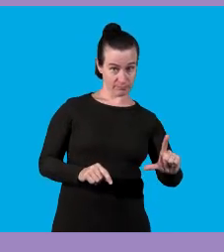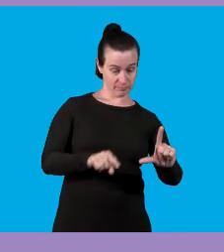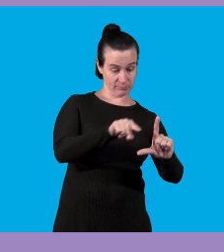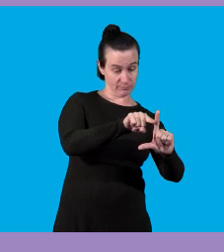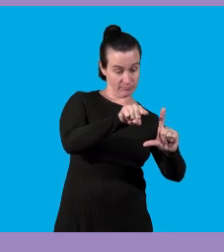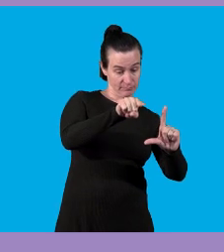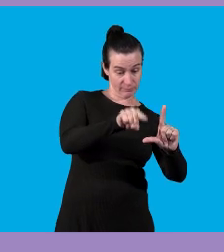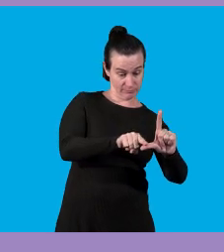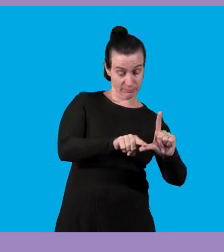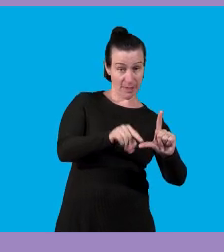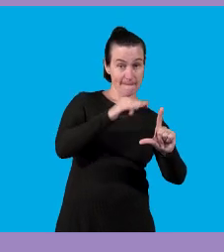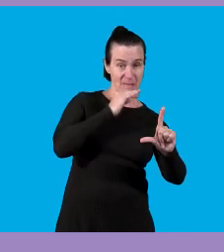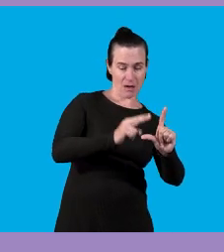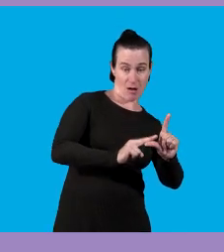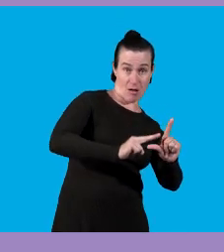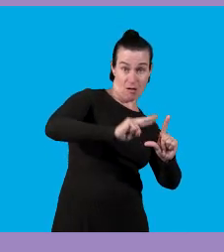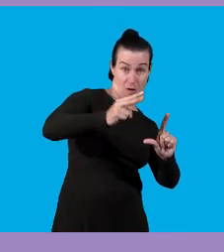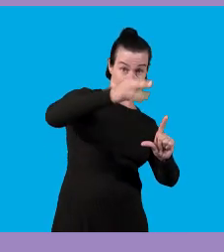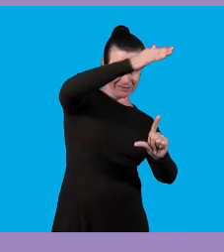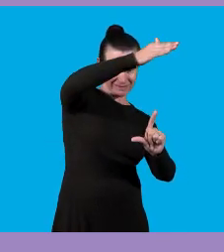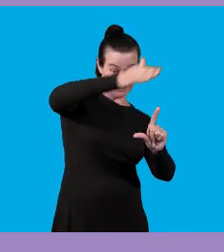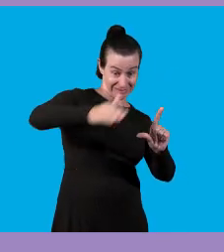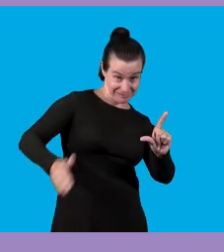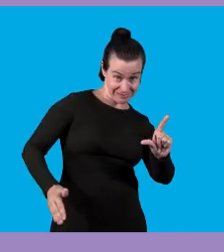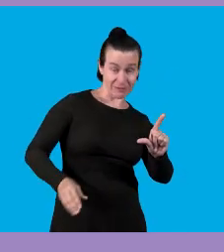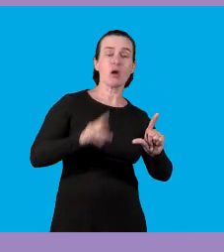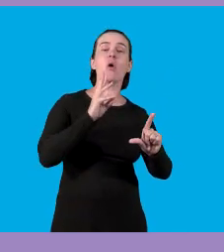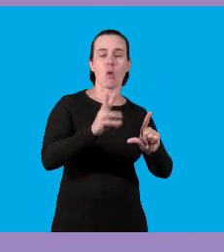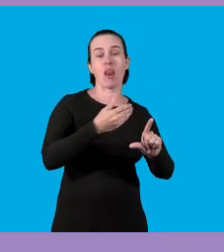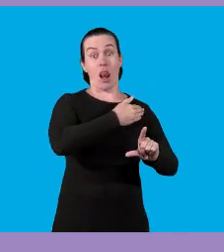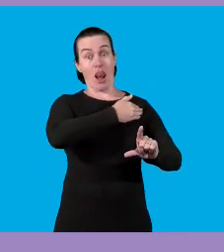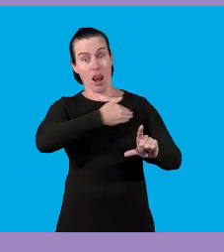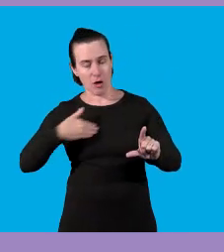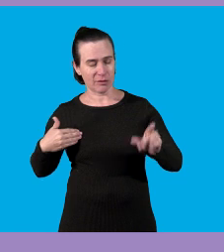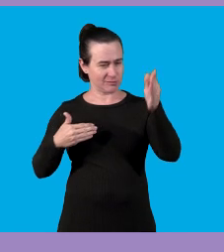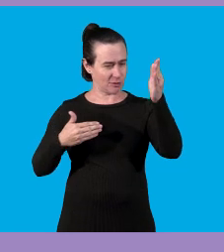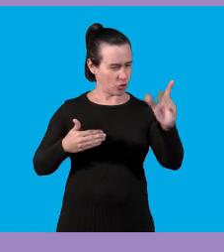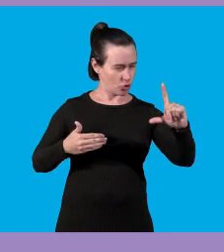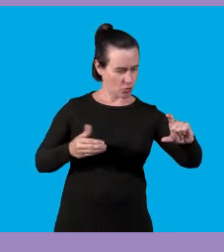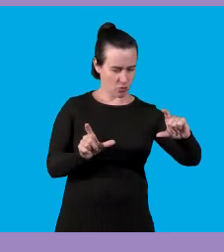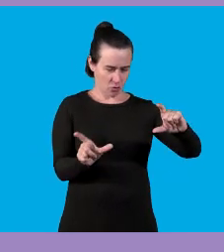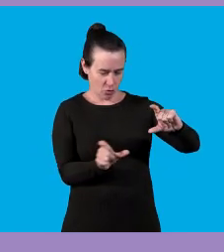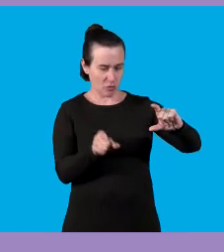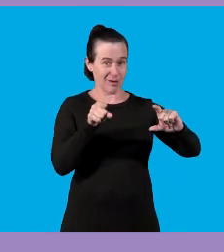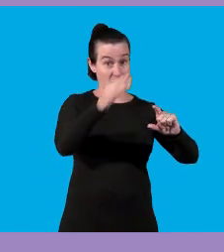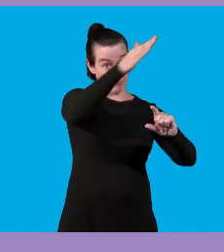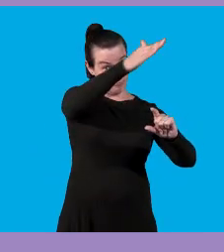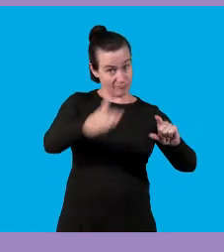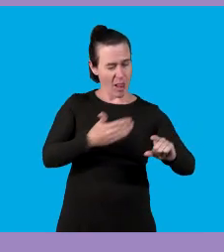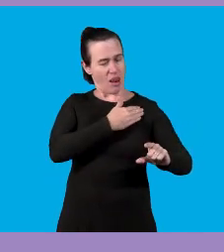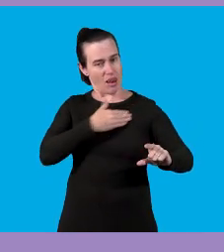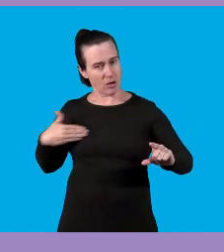right angle. So that becomes the hypotenuse, and that becomes the hypotenuse in that one. Again, we'll call